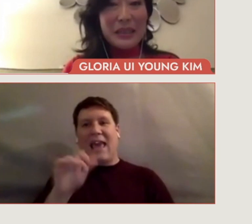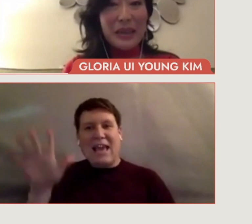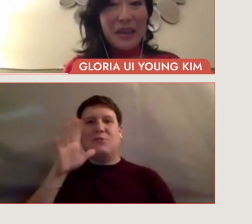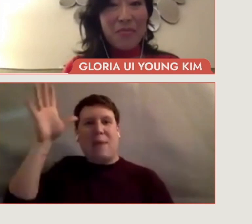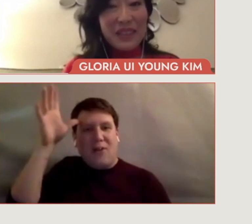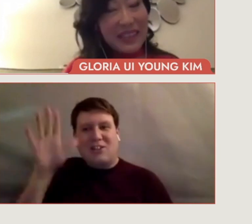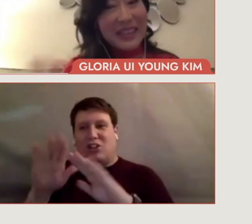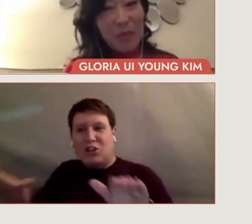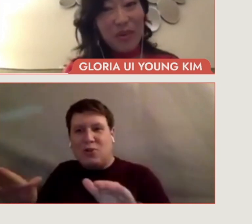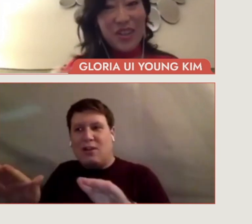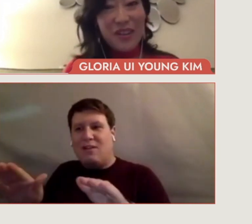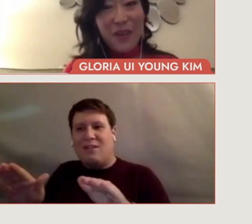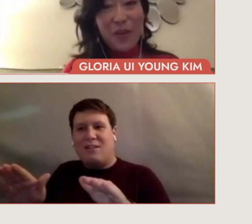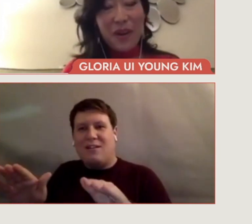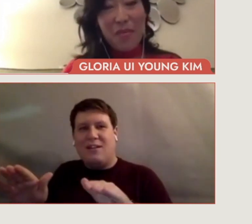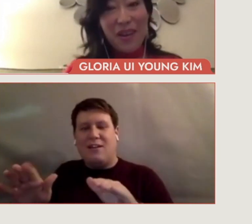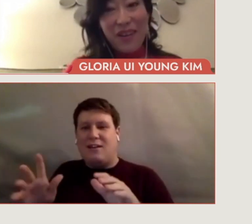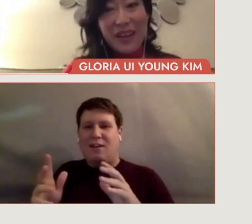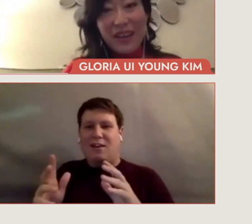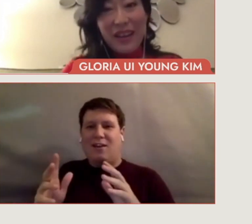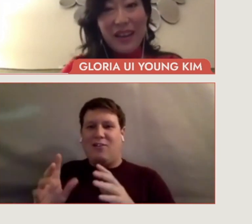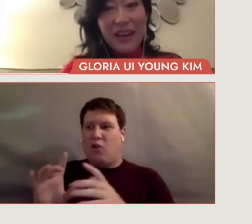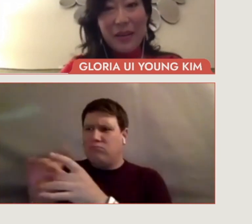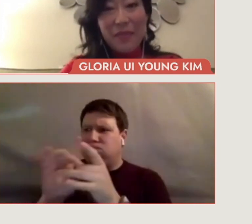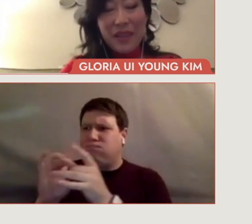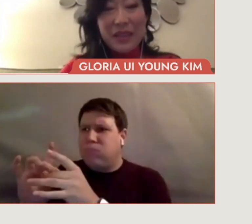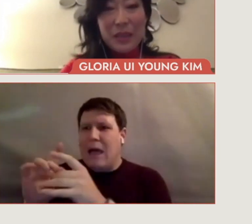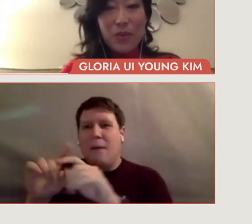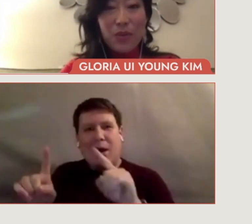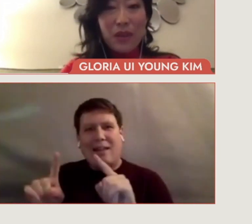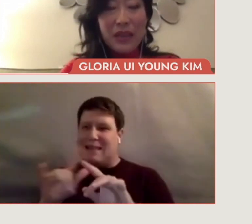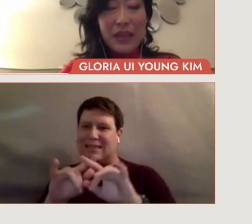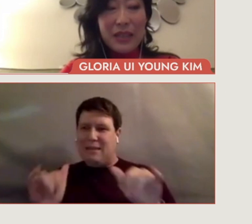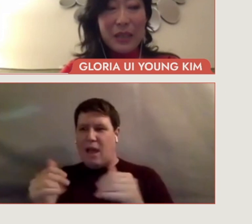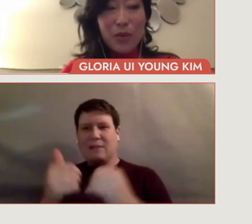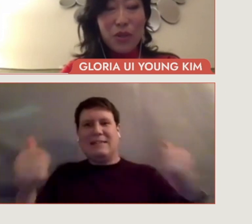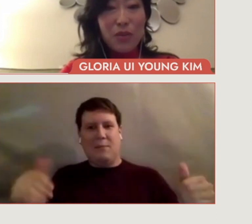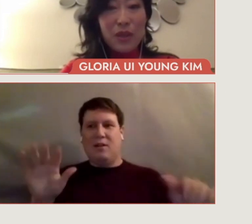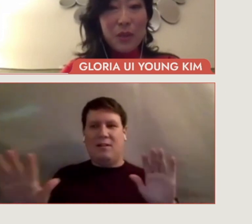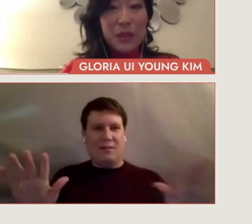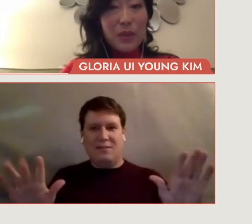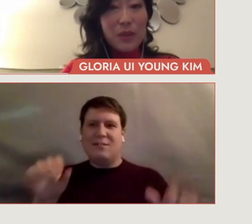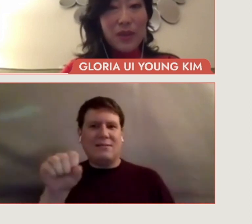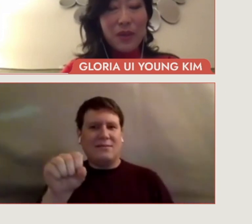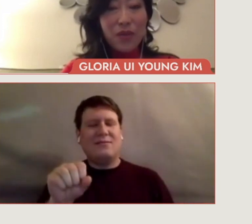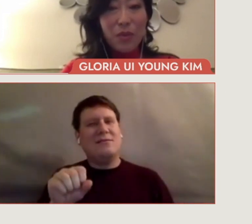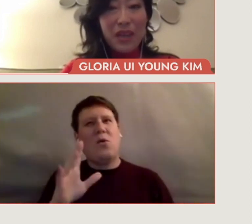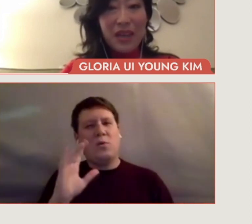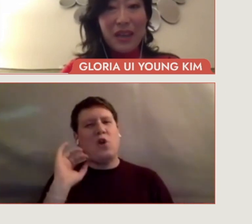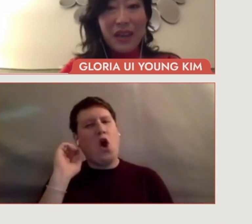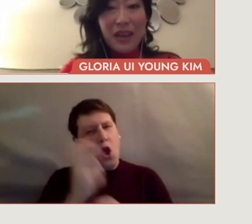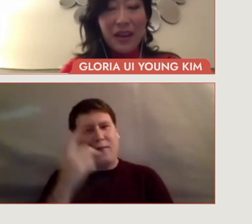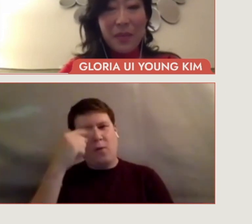is completely a separation, if you know what I mean, right? And so, like, getting to know who she was so difficult for